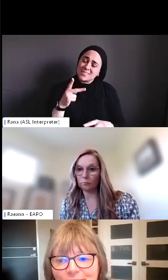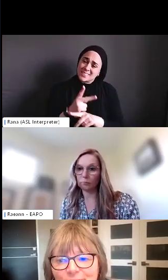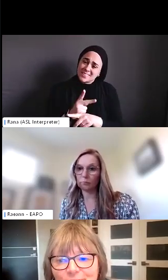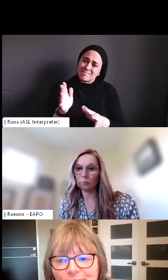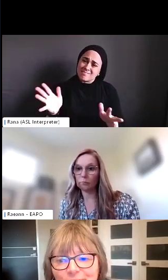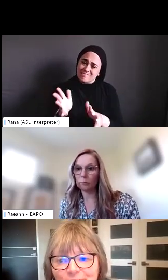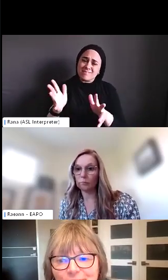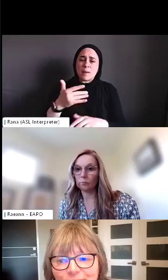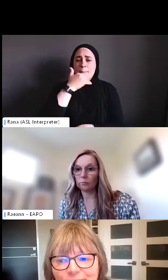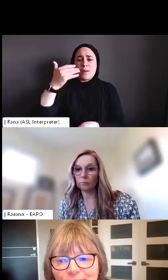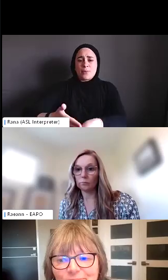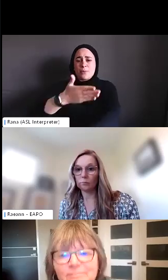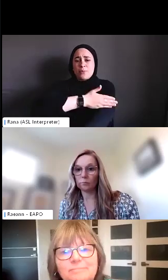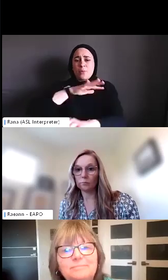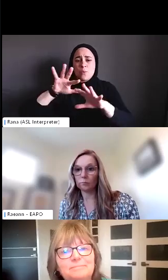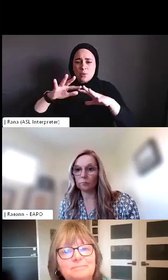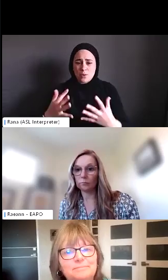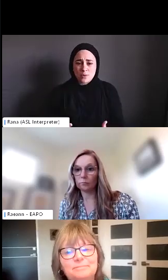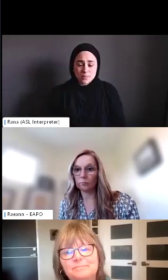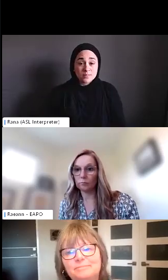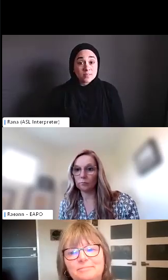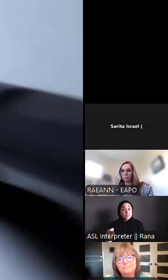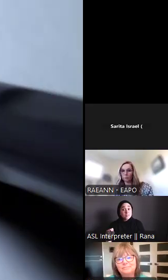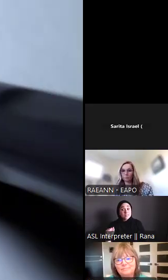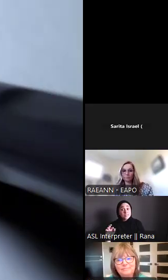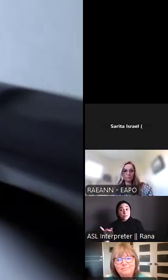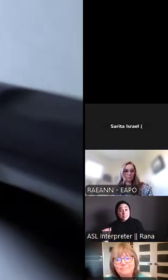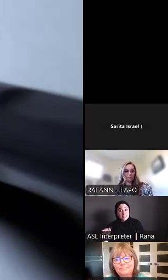world. And I see Sarita has raised her hand.